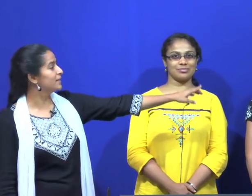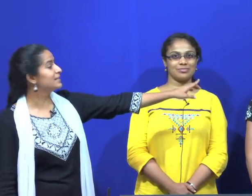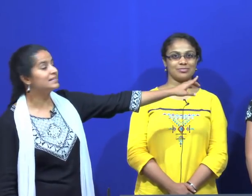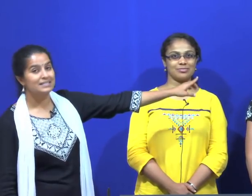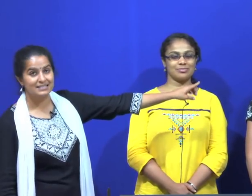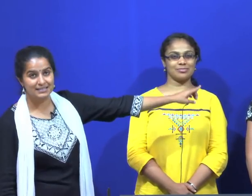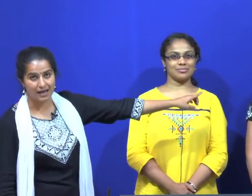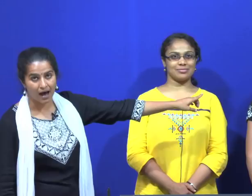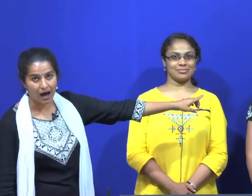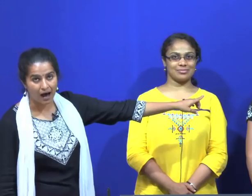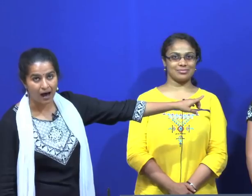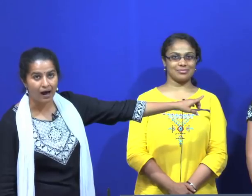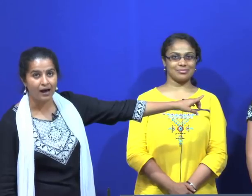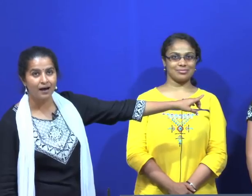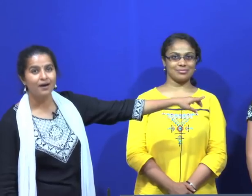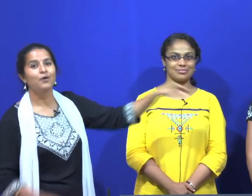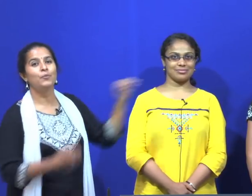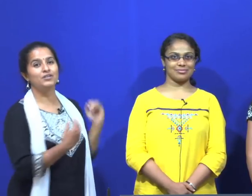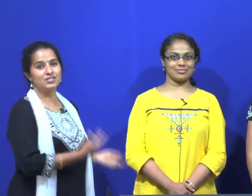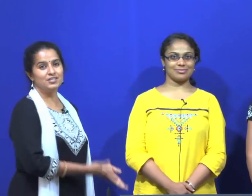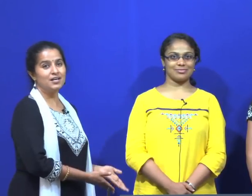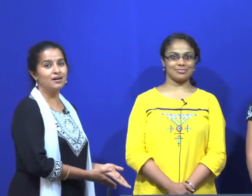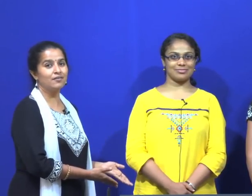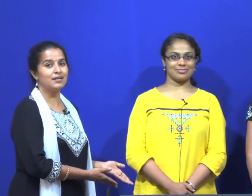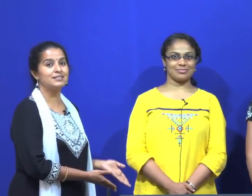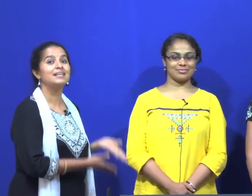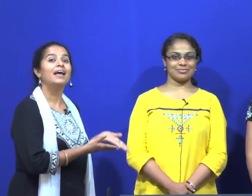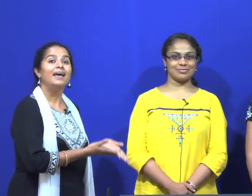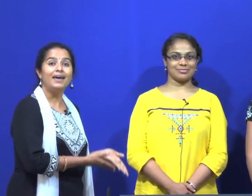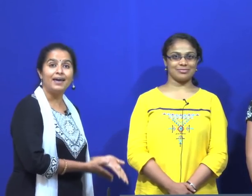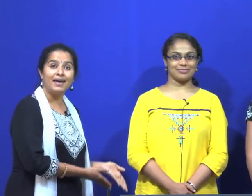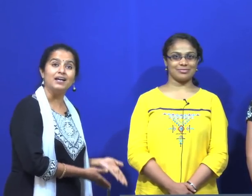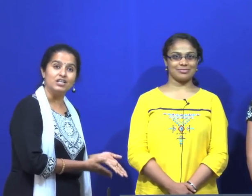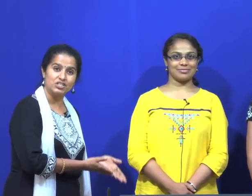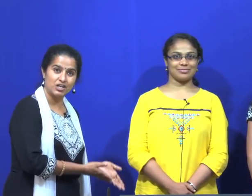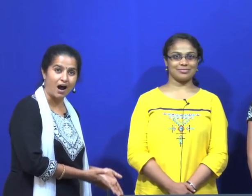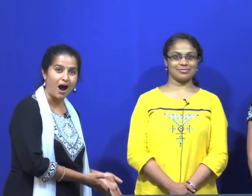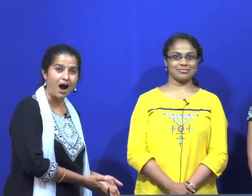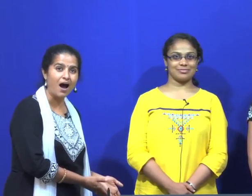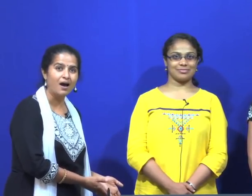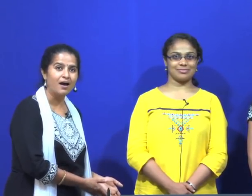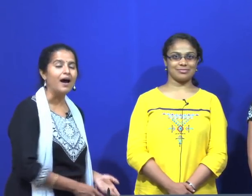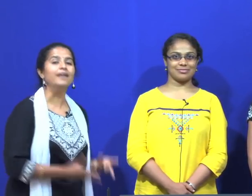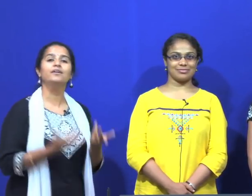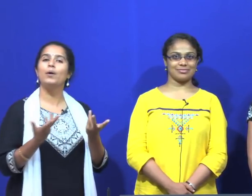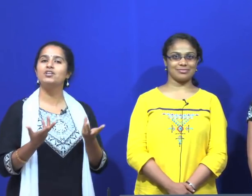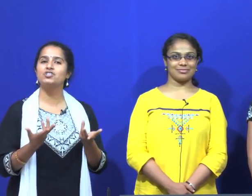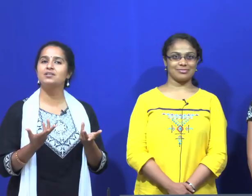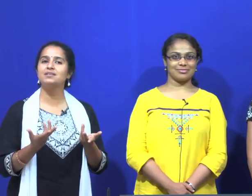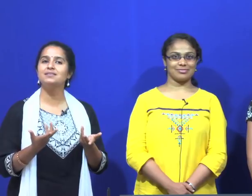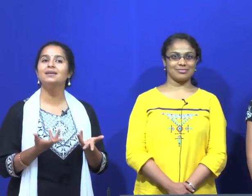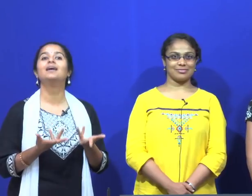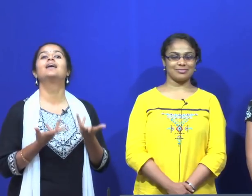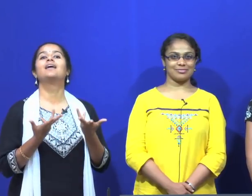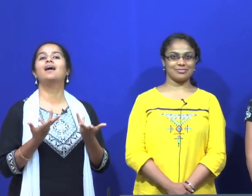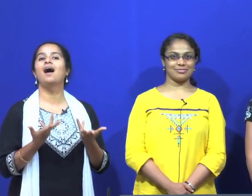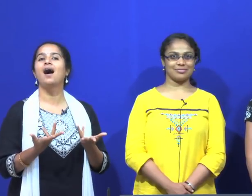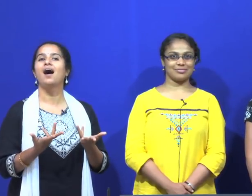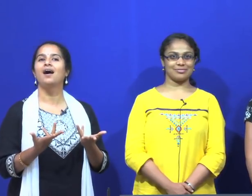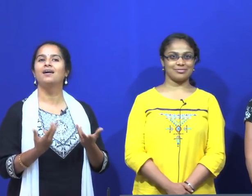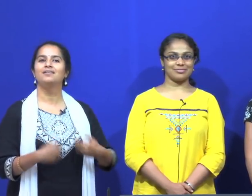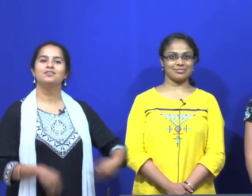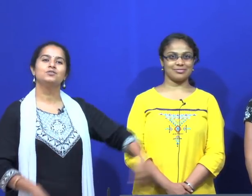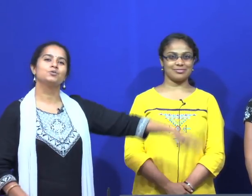away, it'll be Sa. When she's near, it is Esha. And the question is